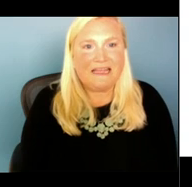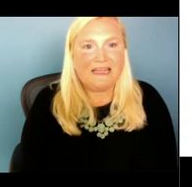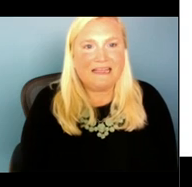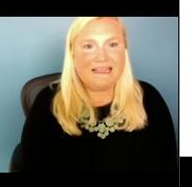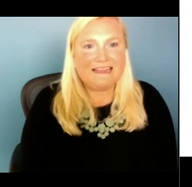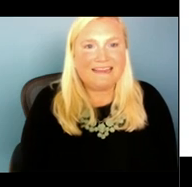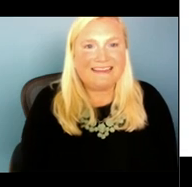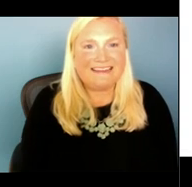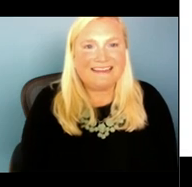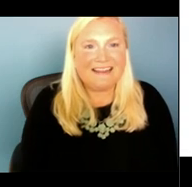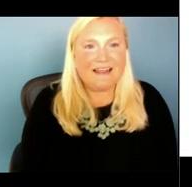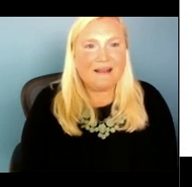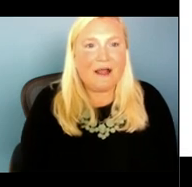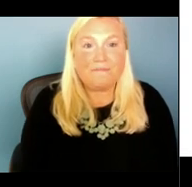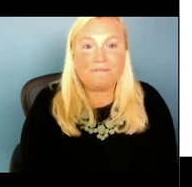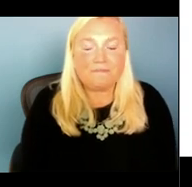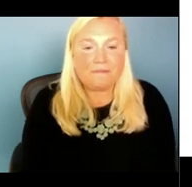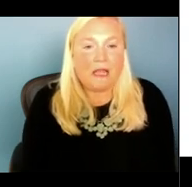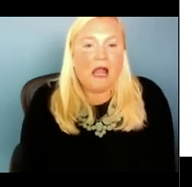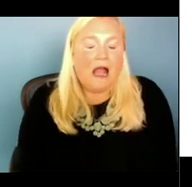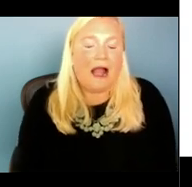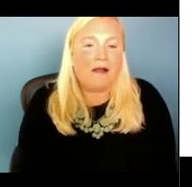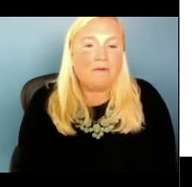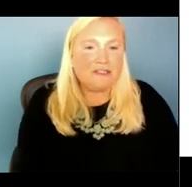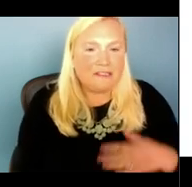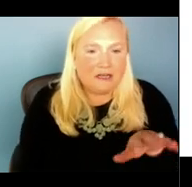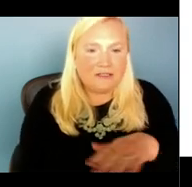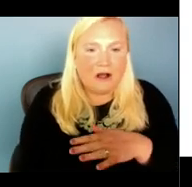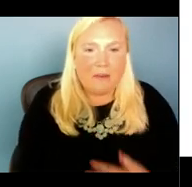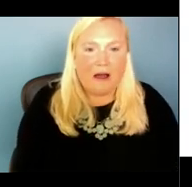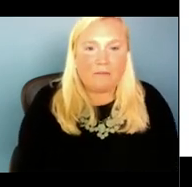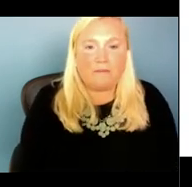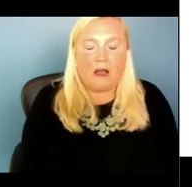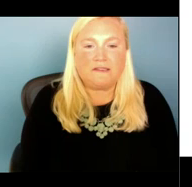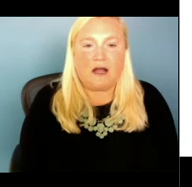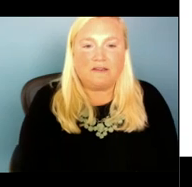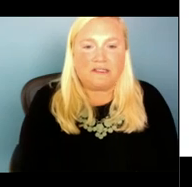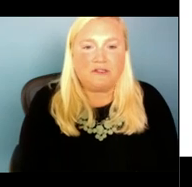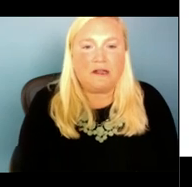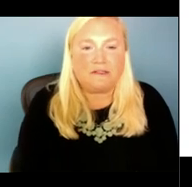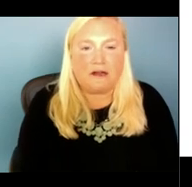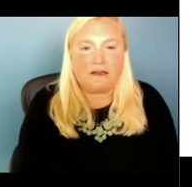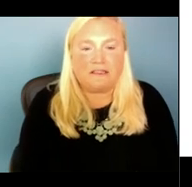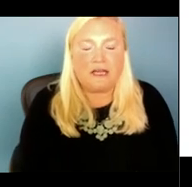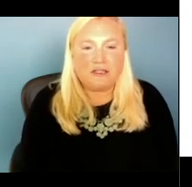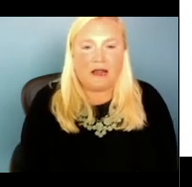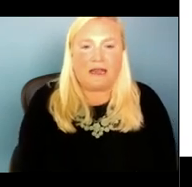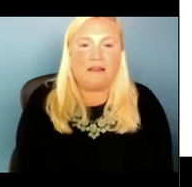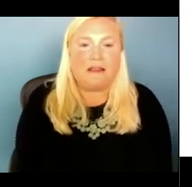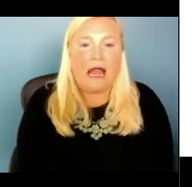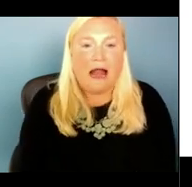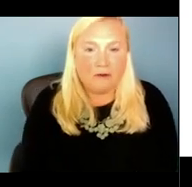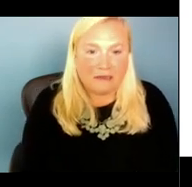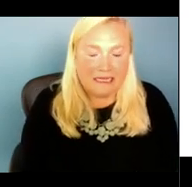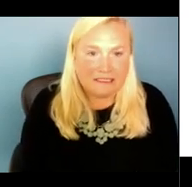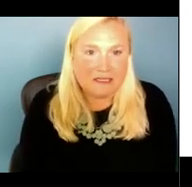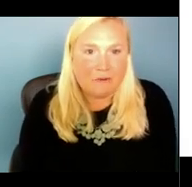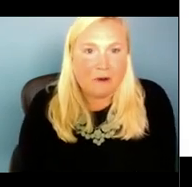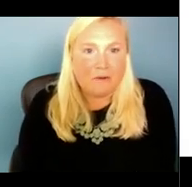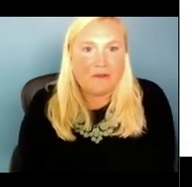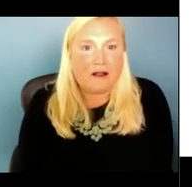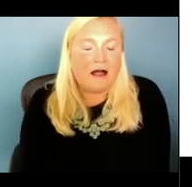Absolutely. Martha, did you have something to add? I was just going to talk about, Scott just started to touch on it, the